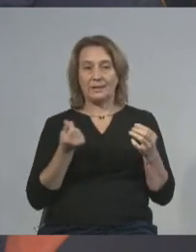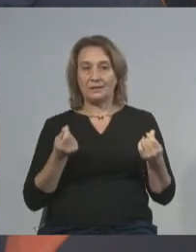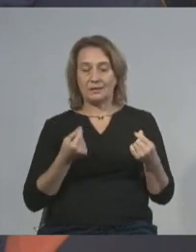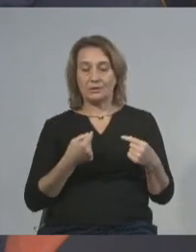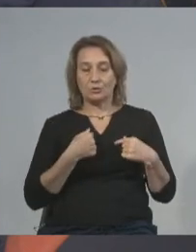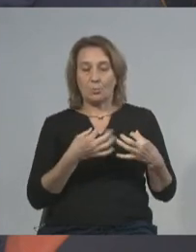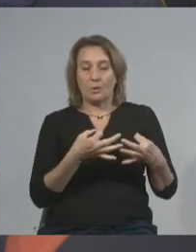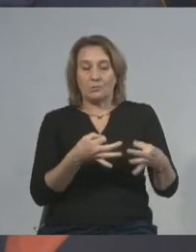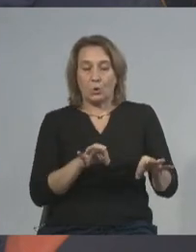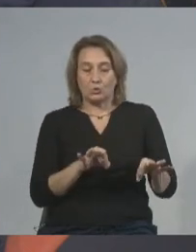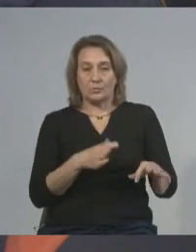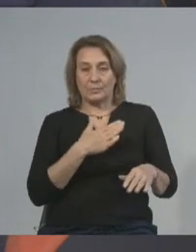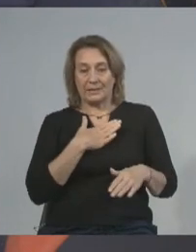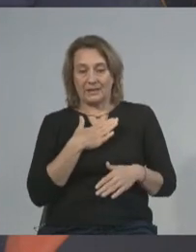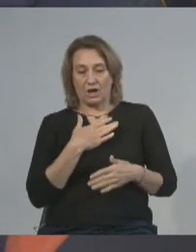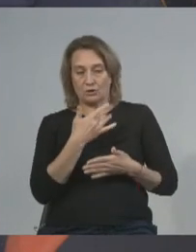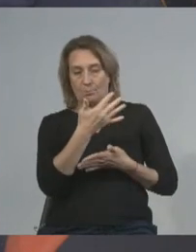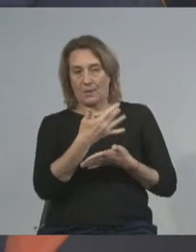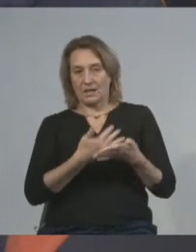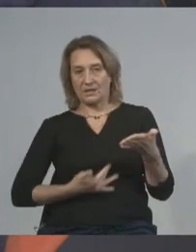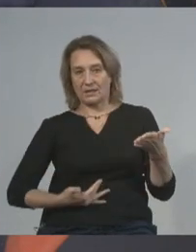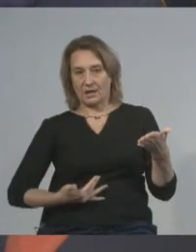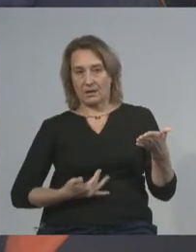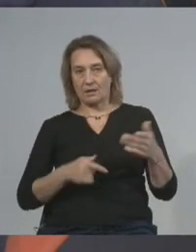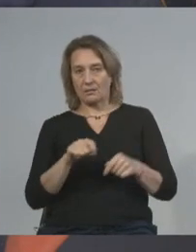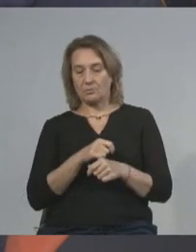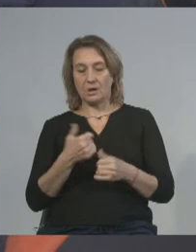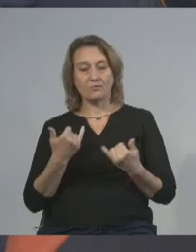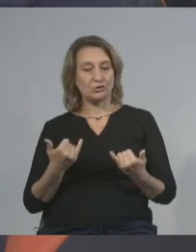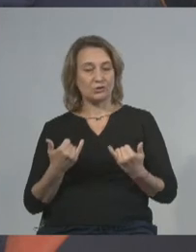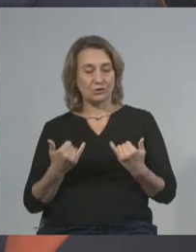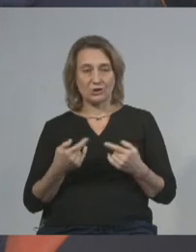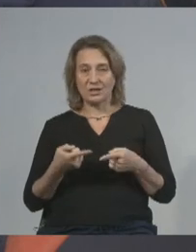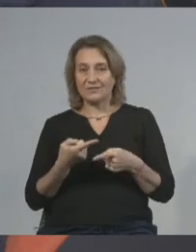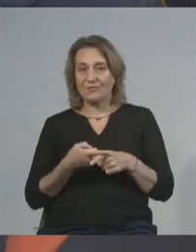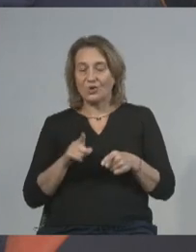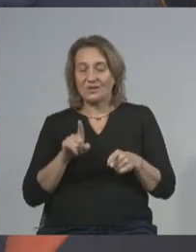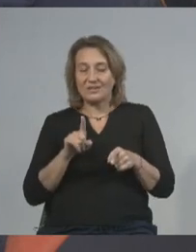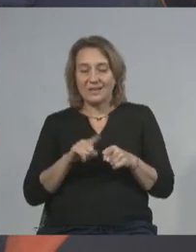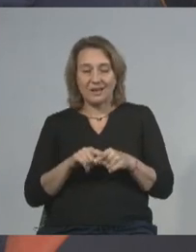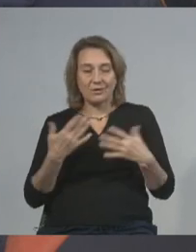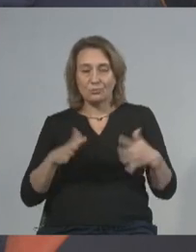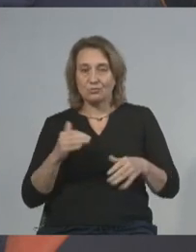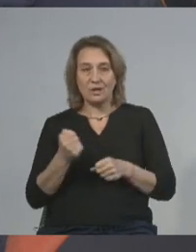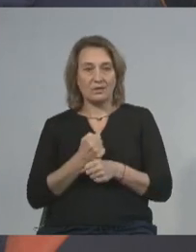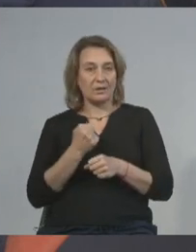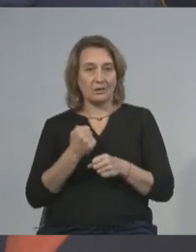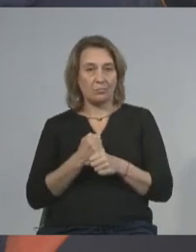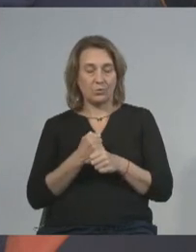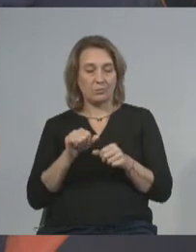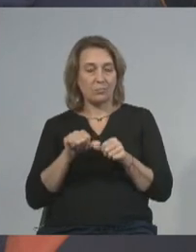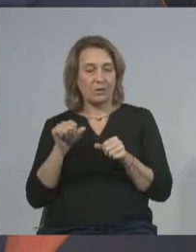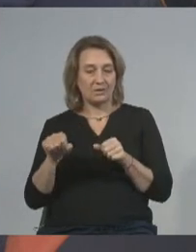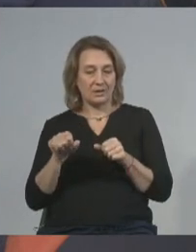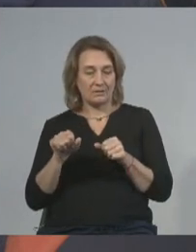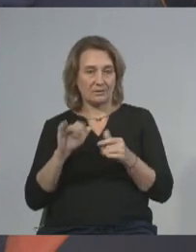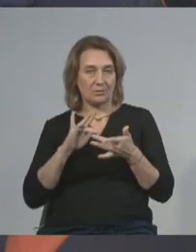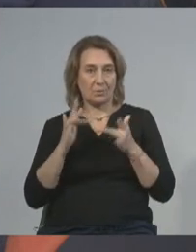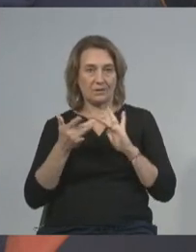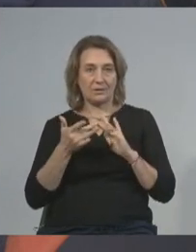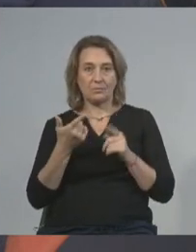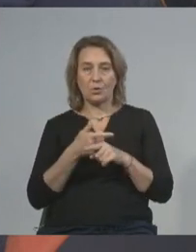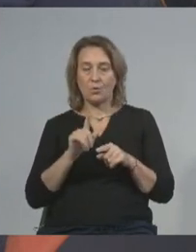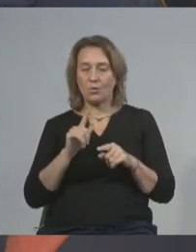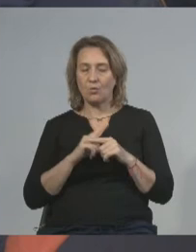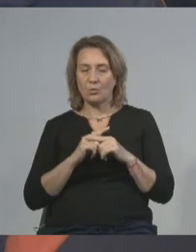to ensure their communication but right now this model is no longer efficient after the